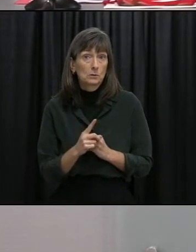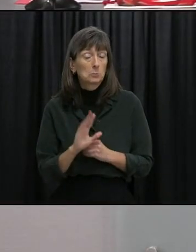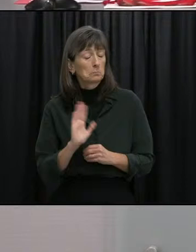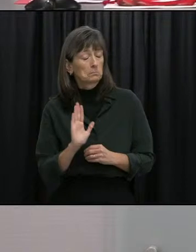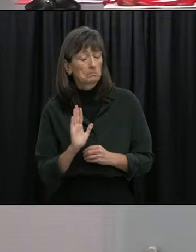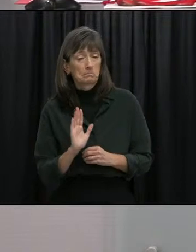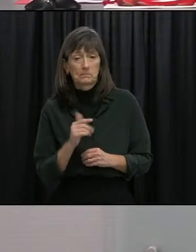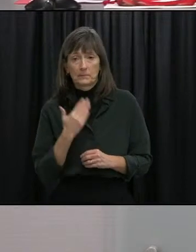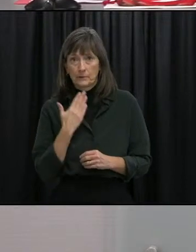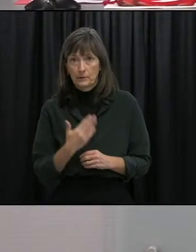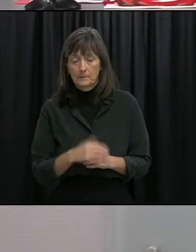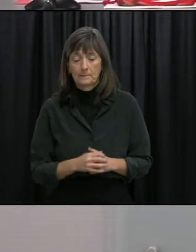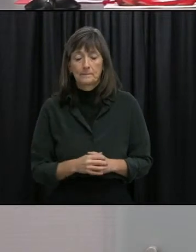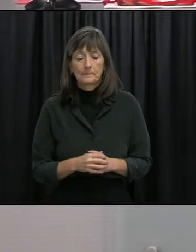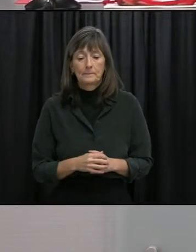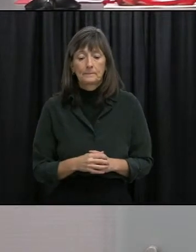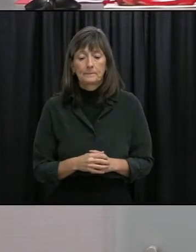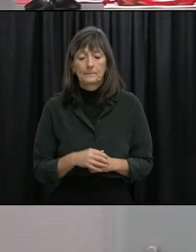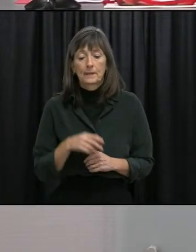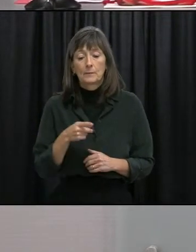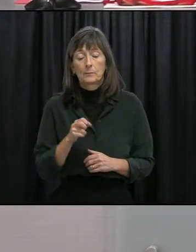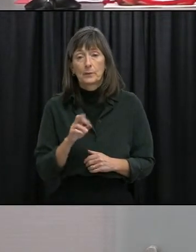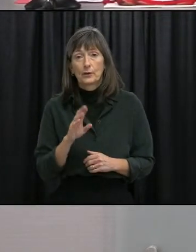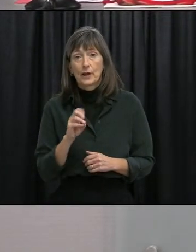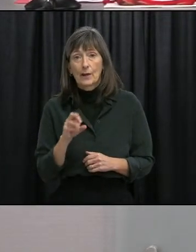No, I'm good. Thanks very much. Peter Cowan,